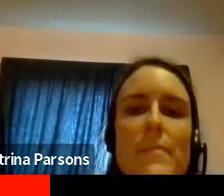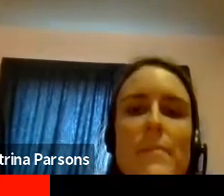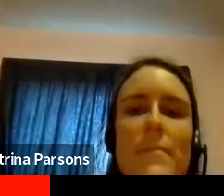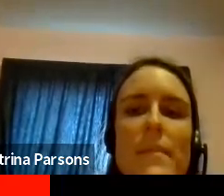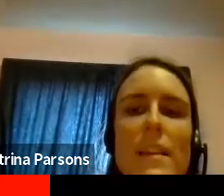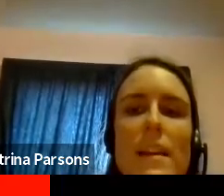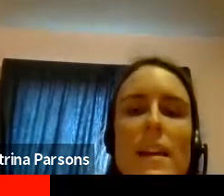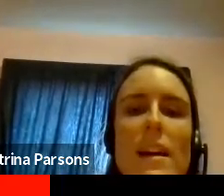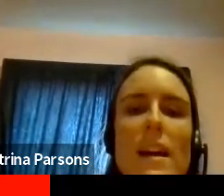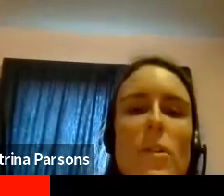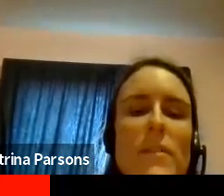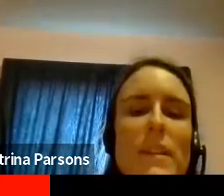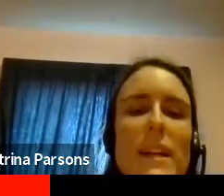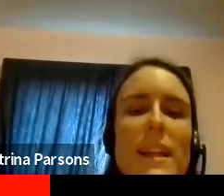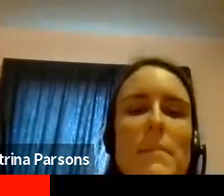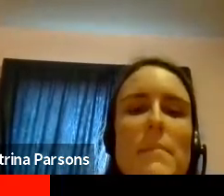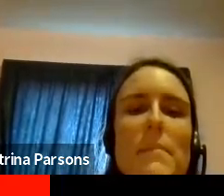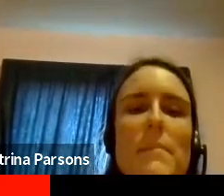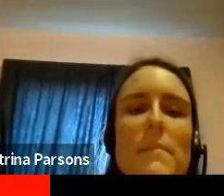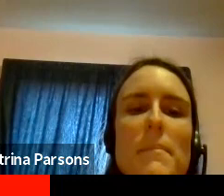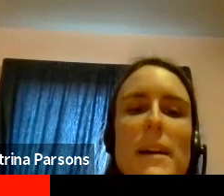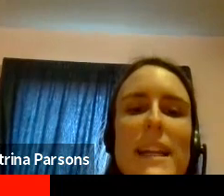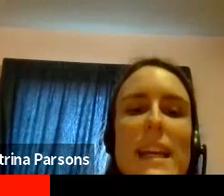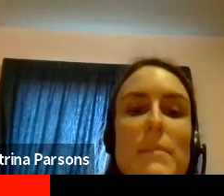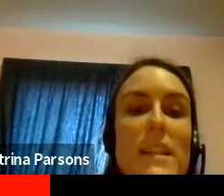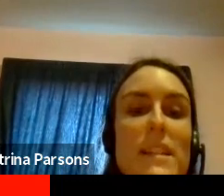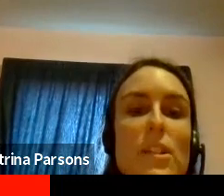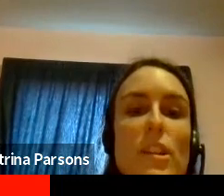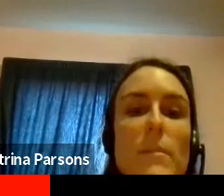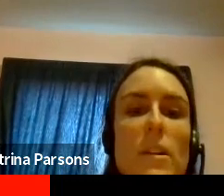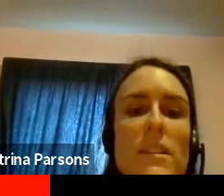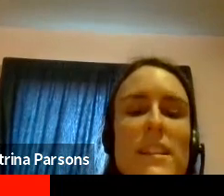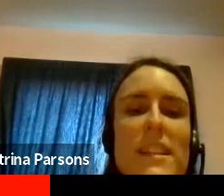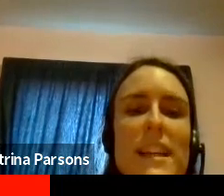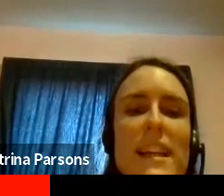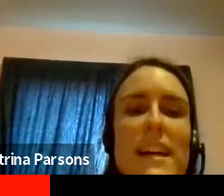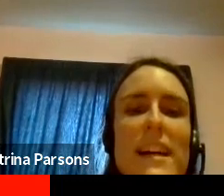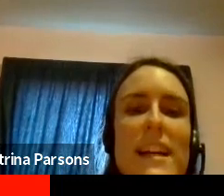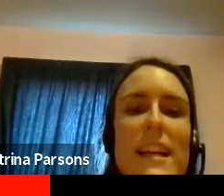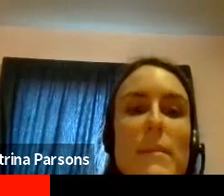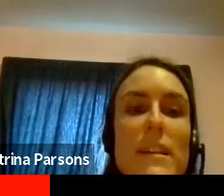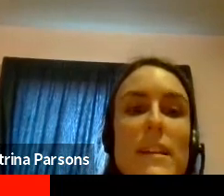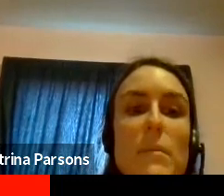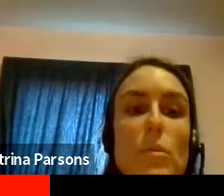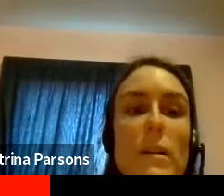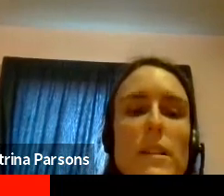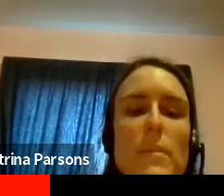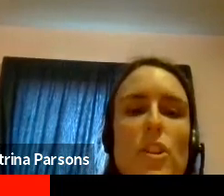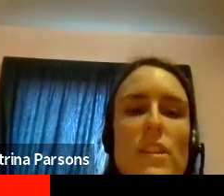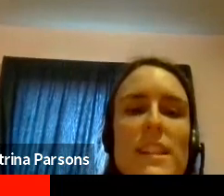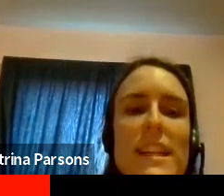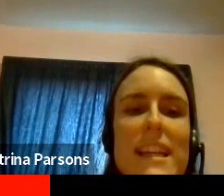Okay. Hello, everybody. My name is Katrina Parsons, and I am an